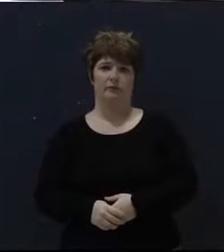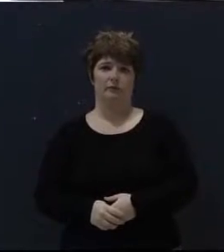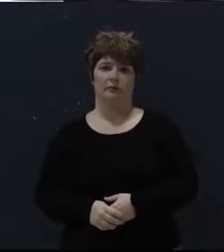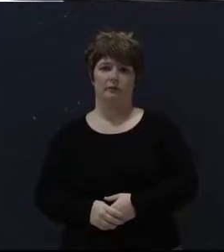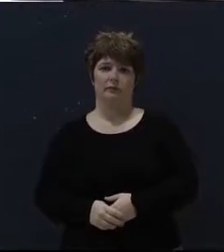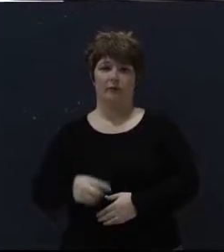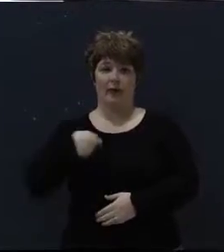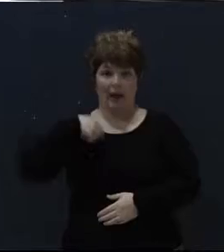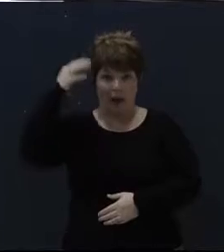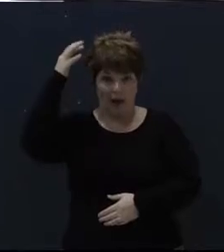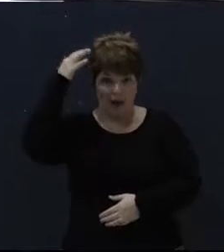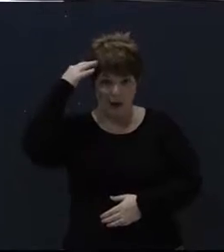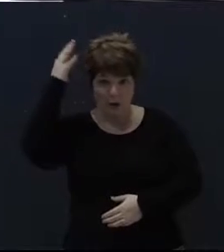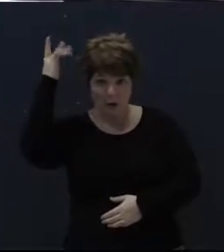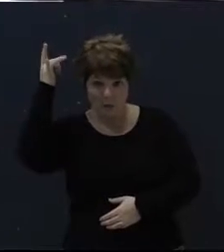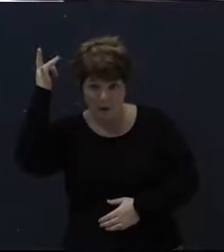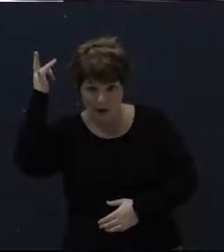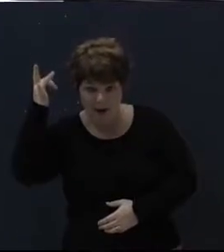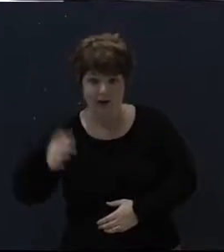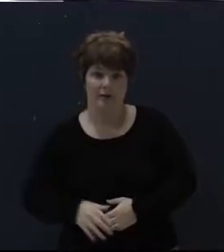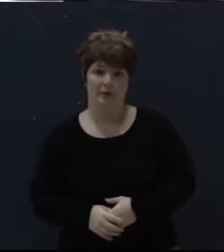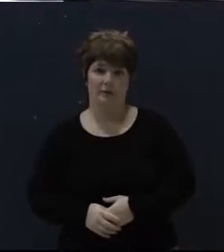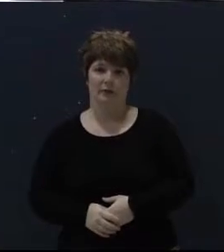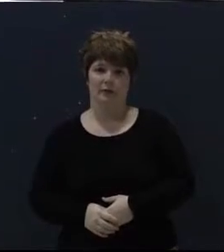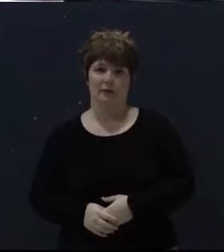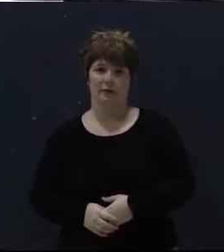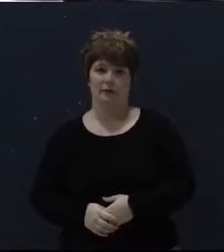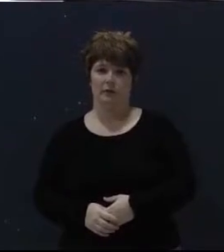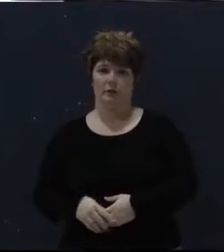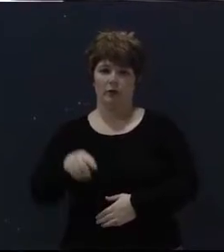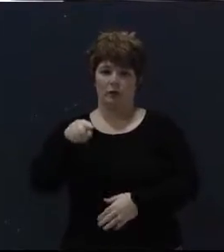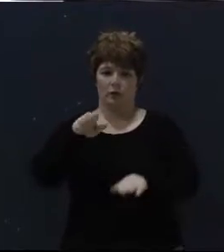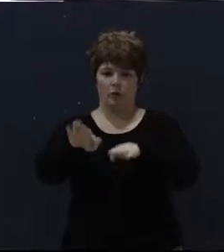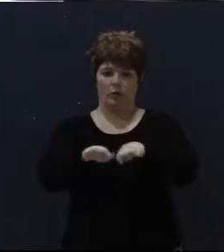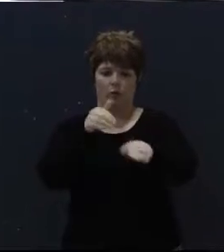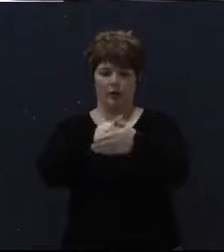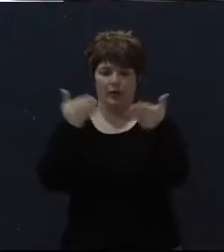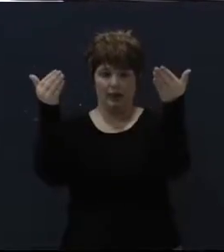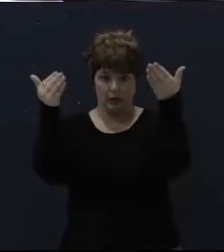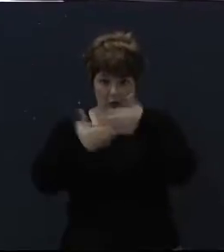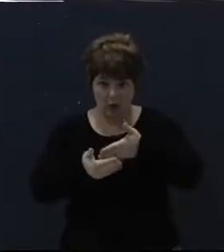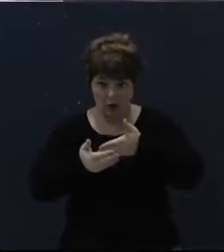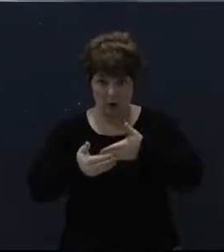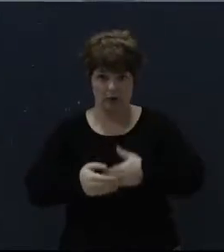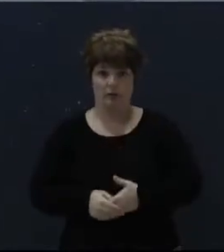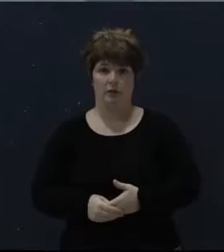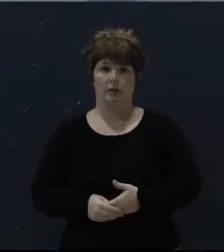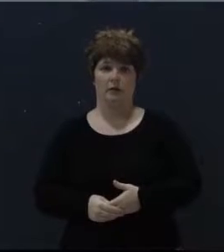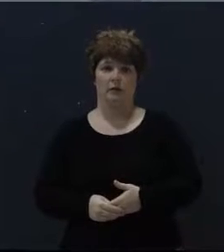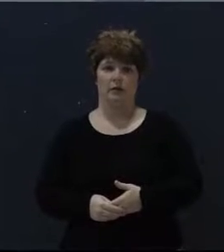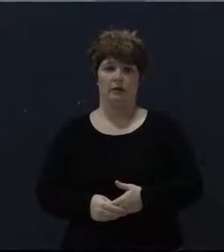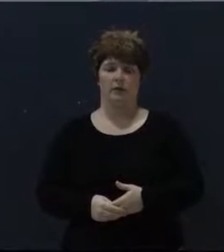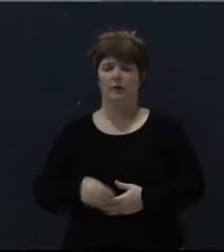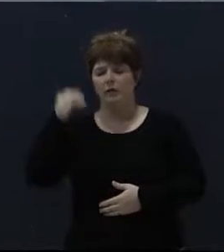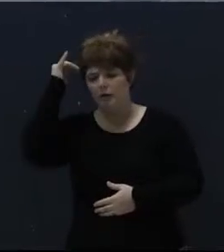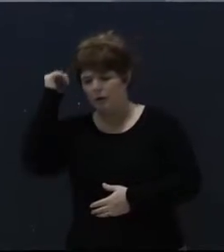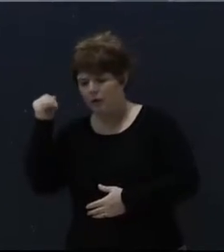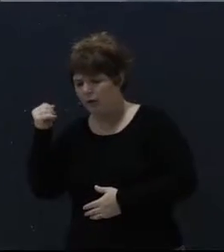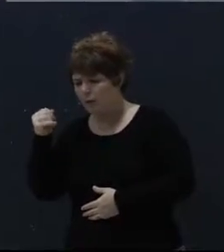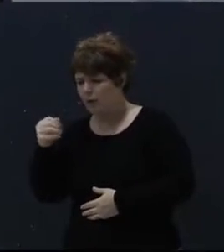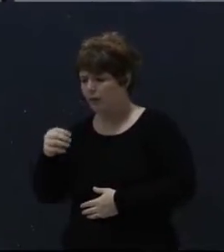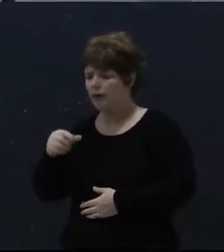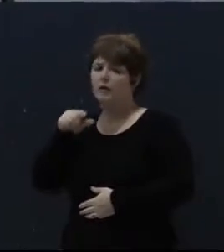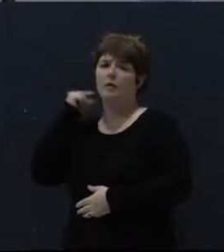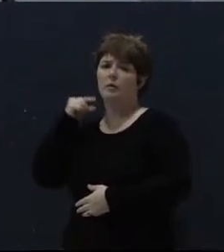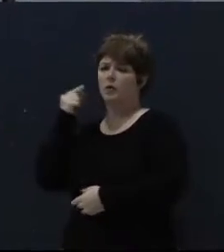I know why. Because you're stumbling in darkness. Hey, could you imagine them priests going in